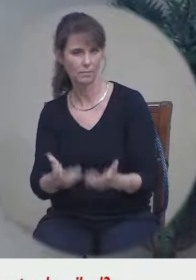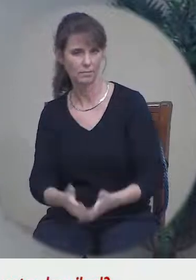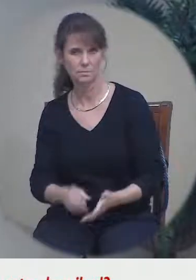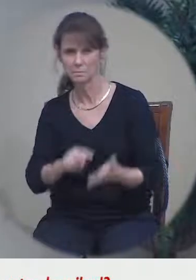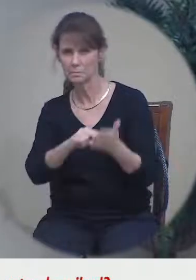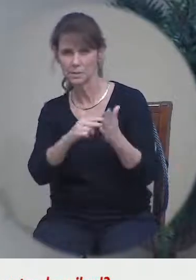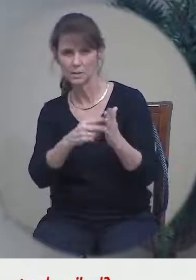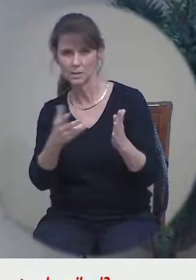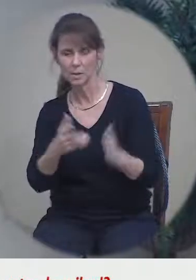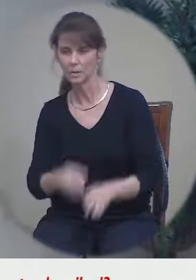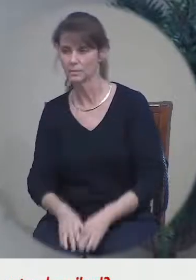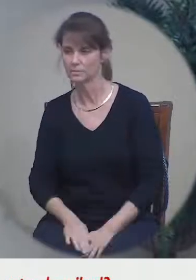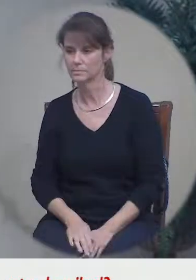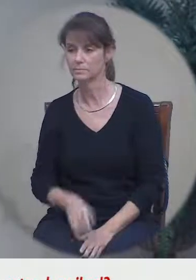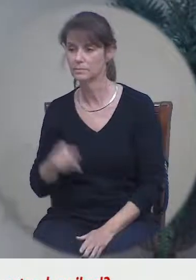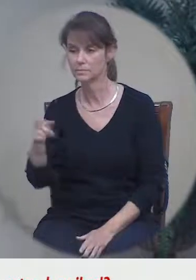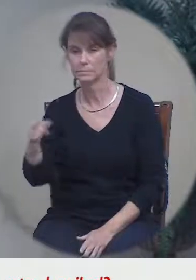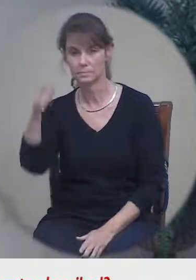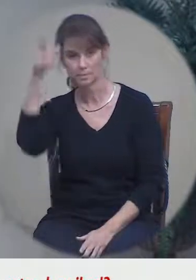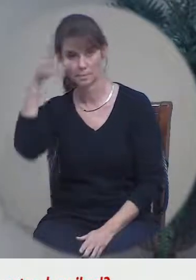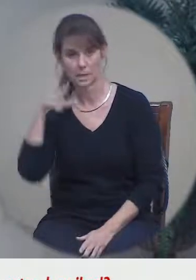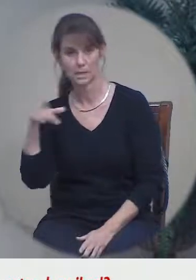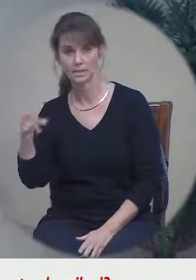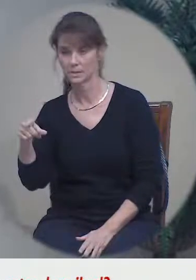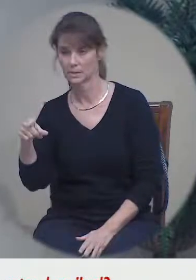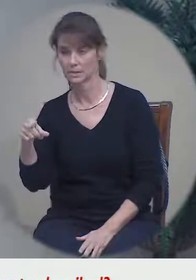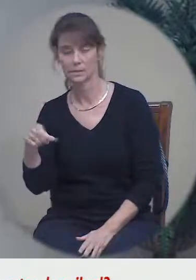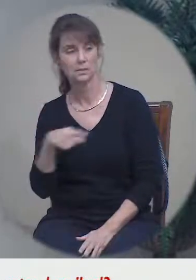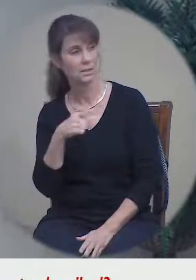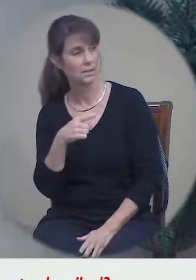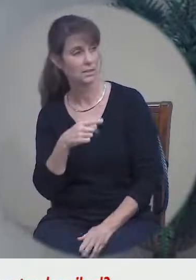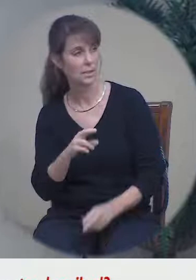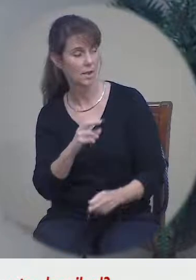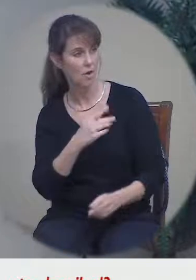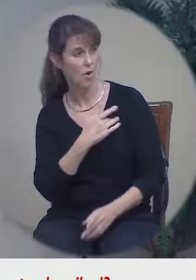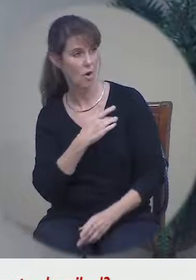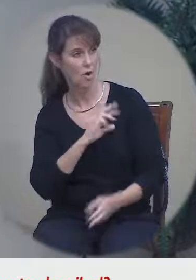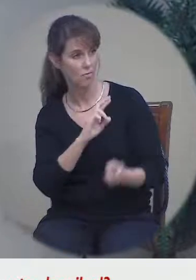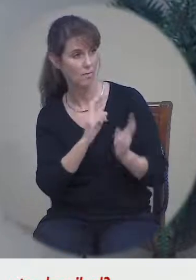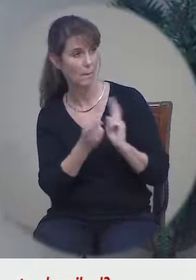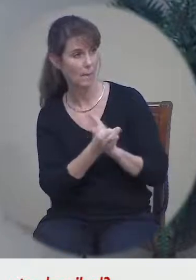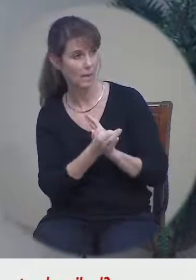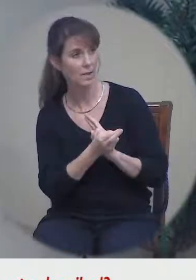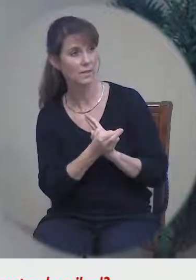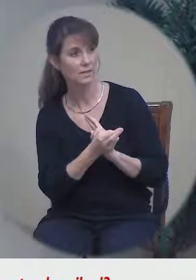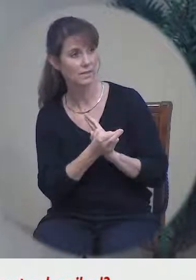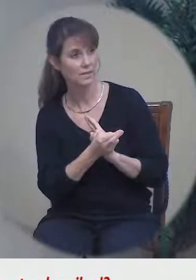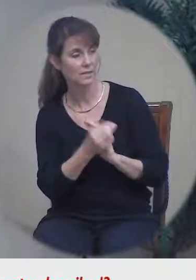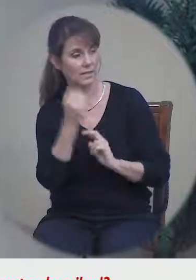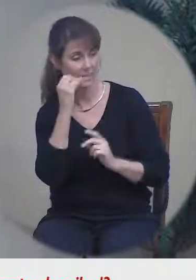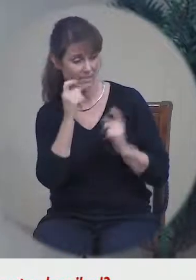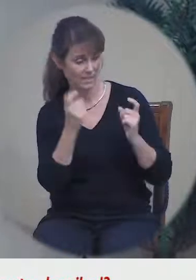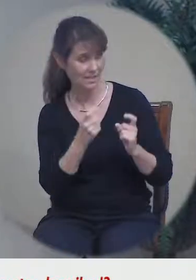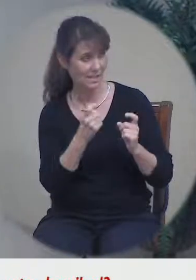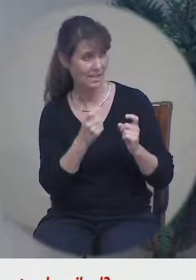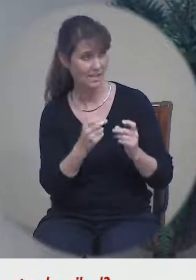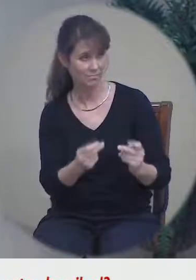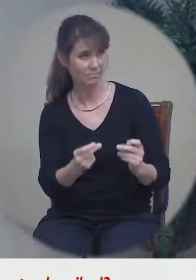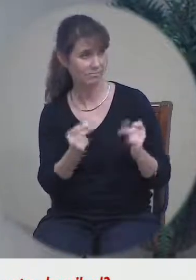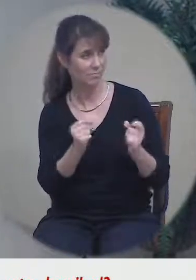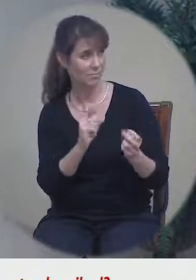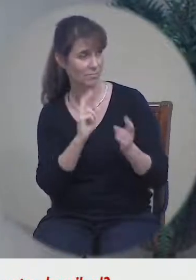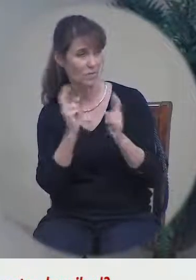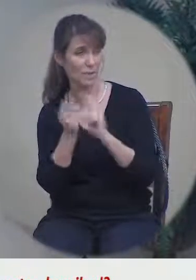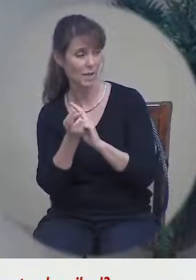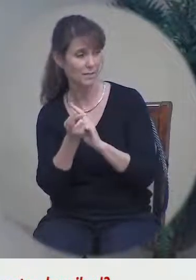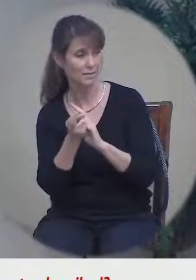He's got a penitent heart. Okay, a penitent heart. All that is not sin. Okay. So what he does is good. So Brian